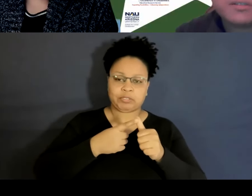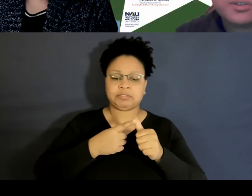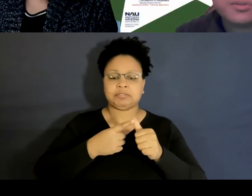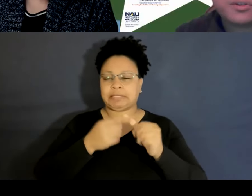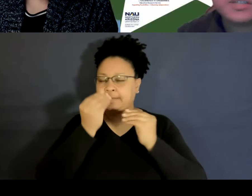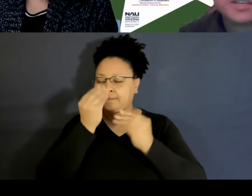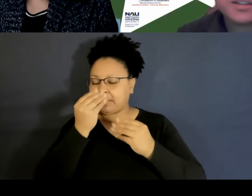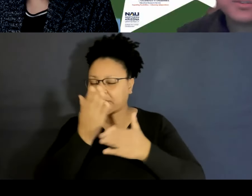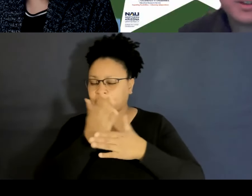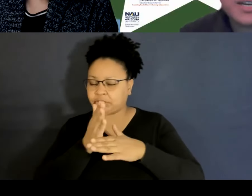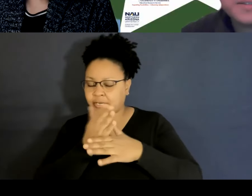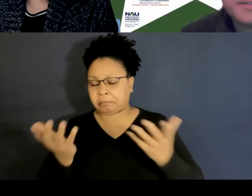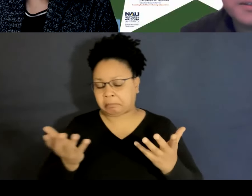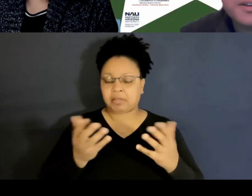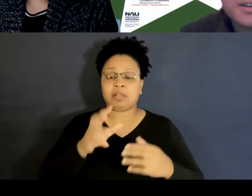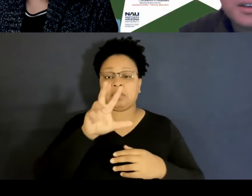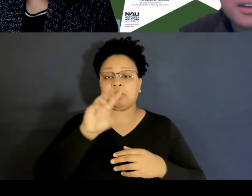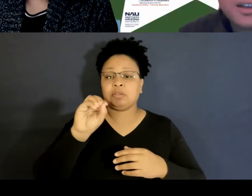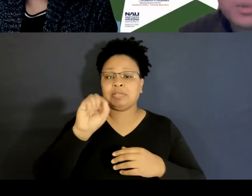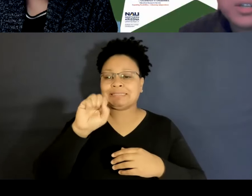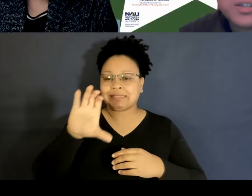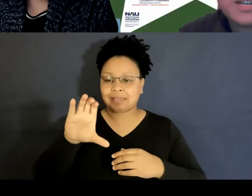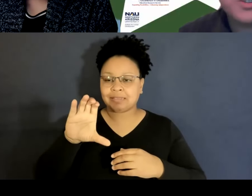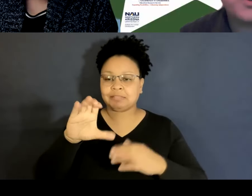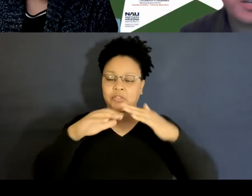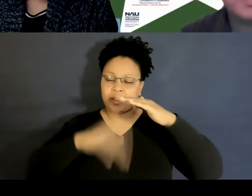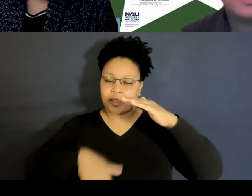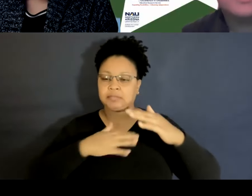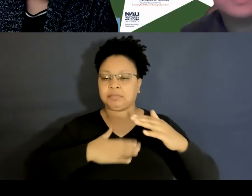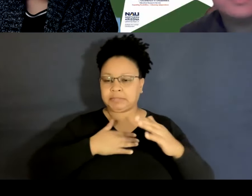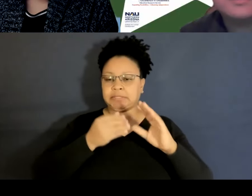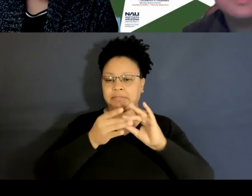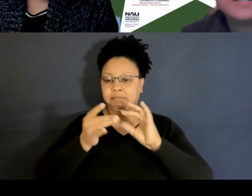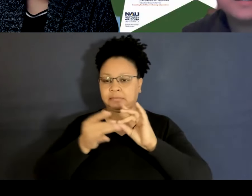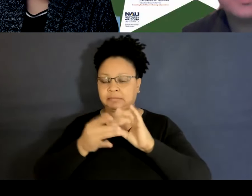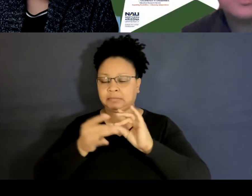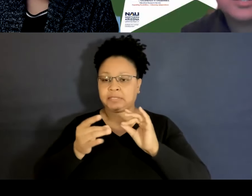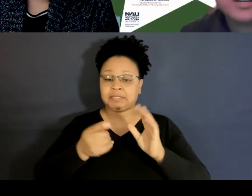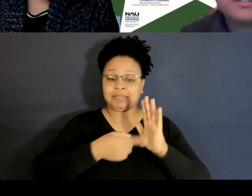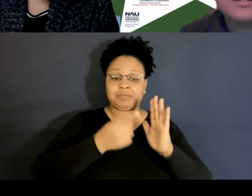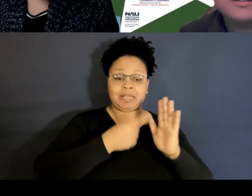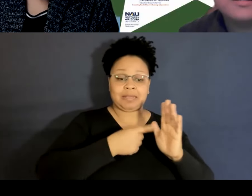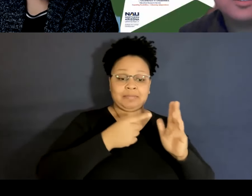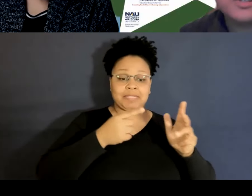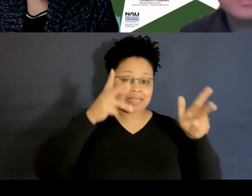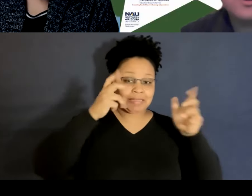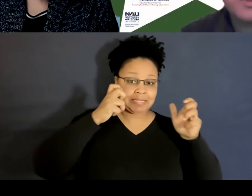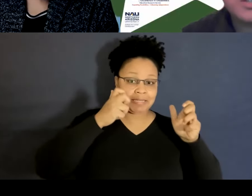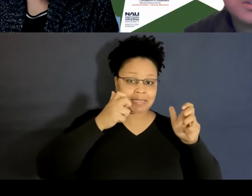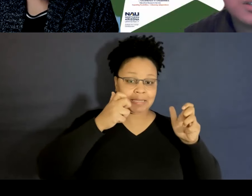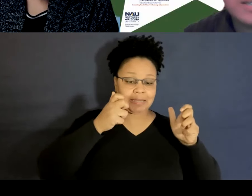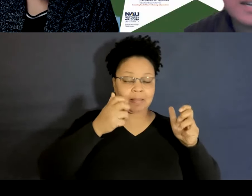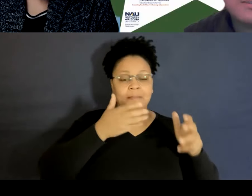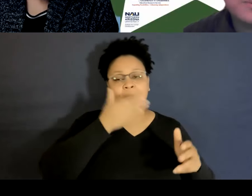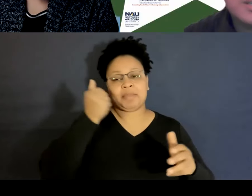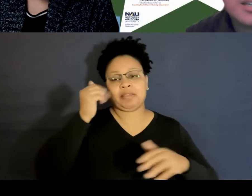limit yourself to 30 seconds or less. It can be just as courageous to listen as it is to share. So please do your